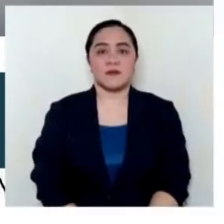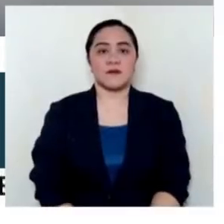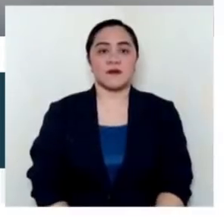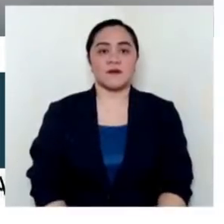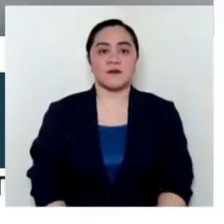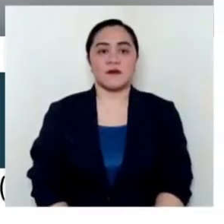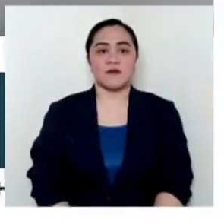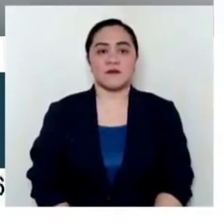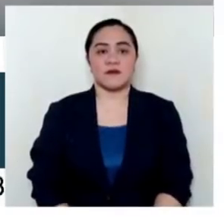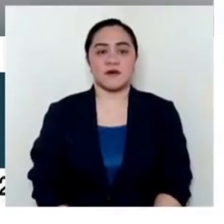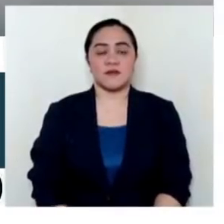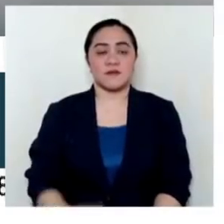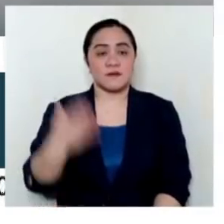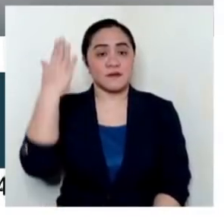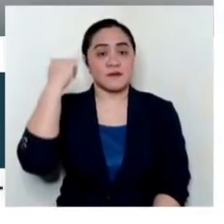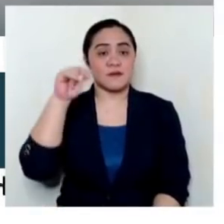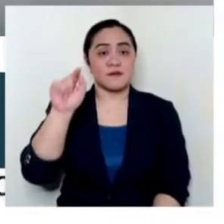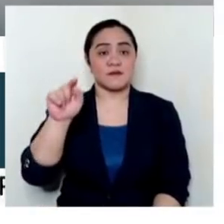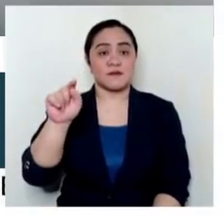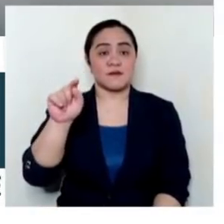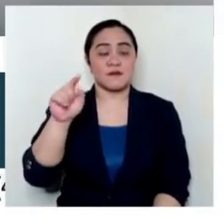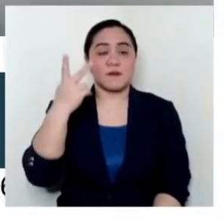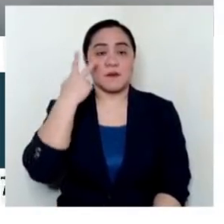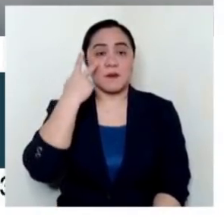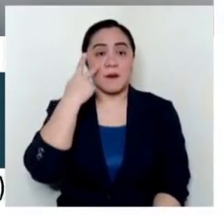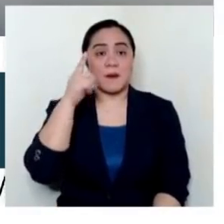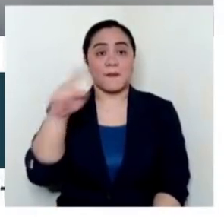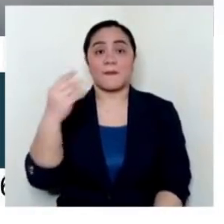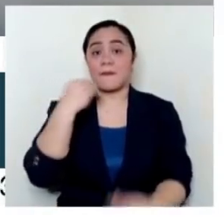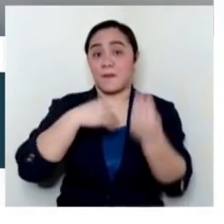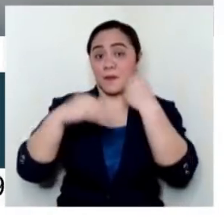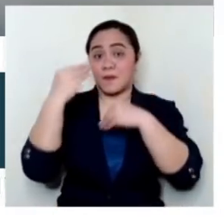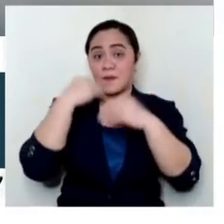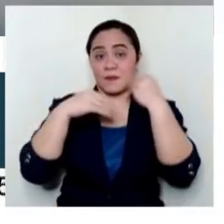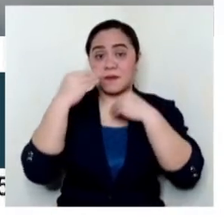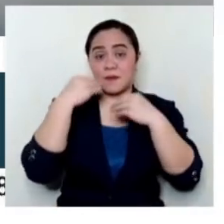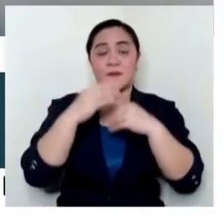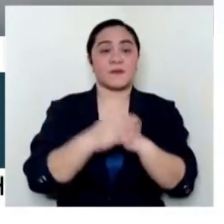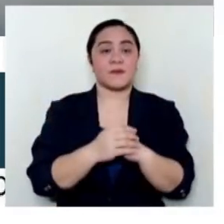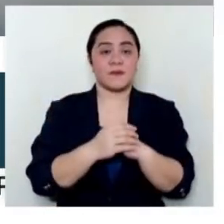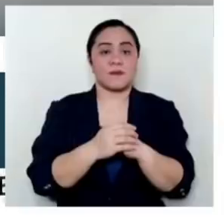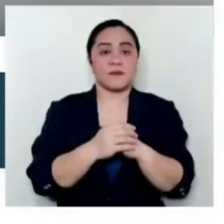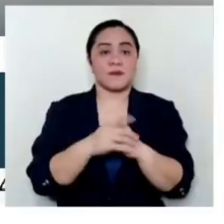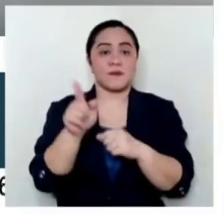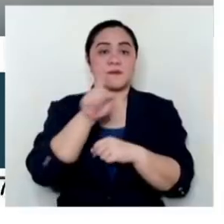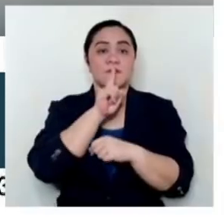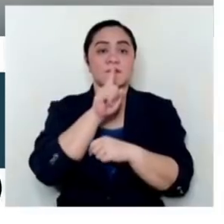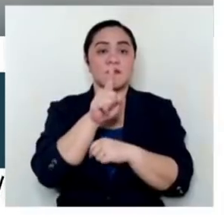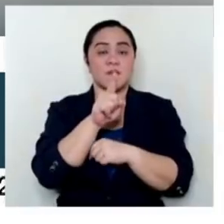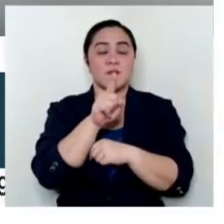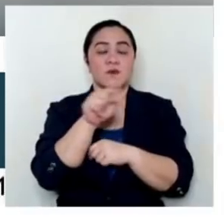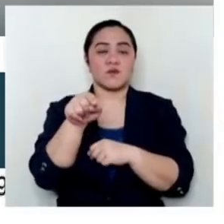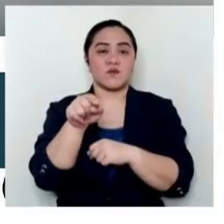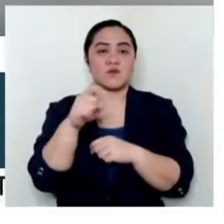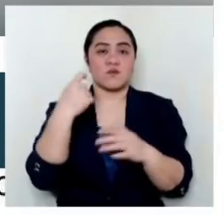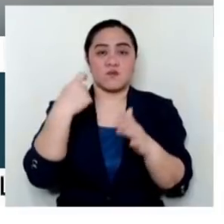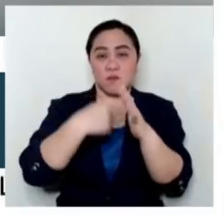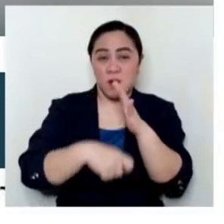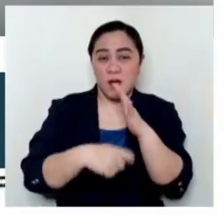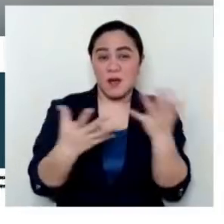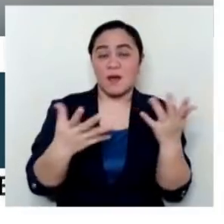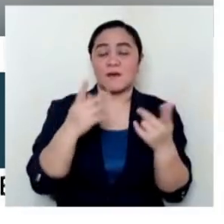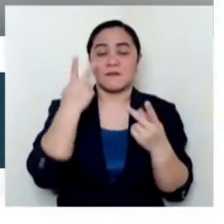The main drivers of inflation are food and fuel prices. And we've